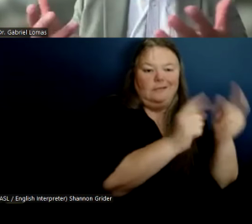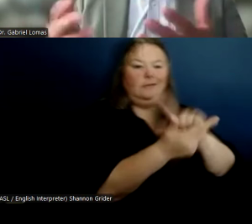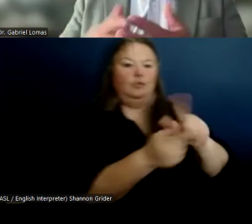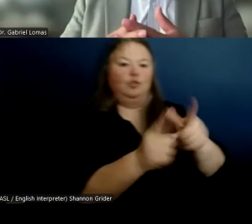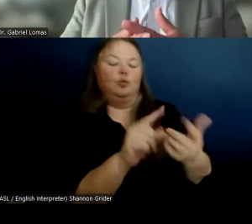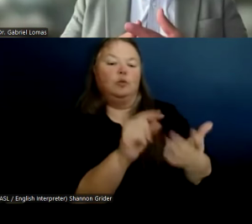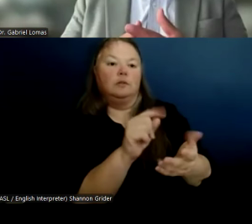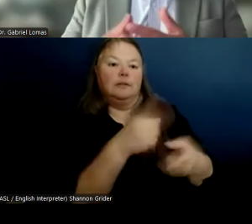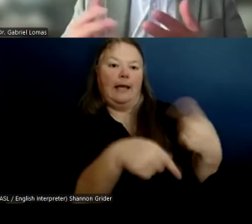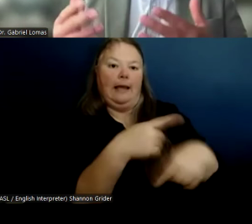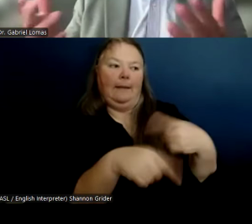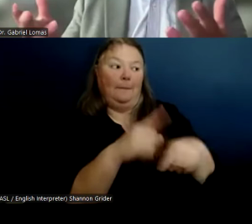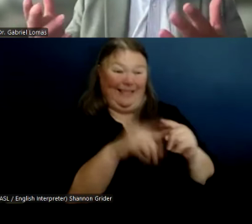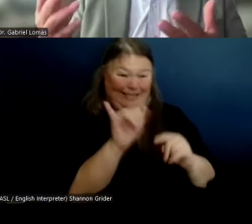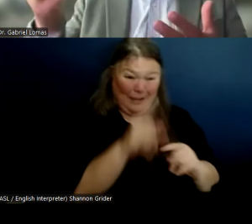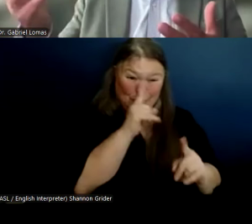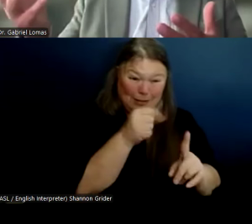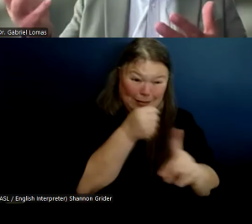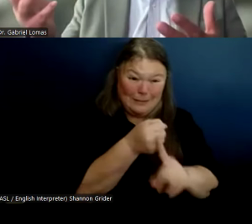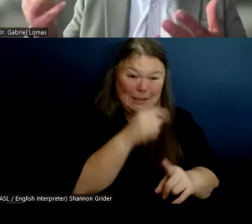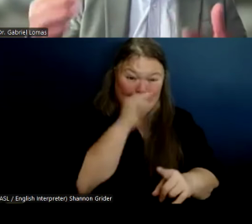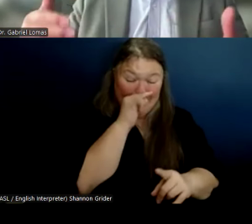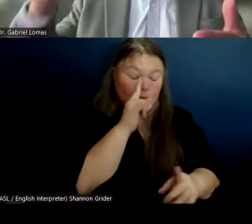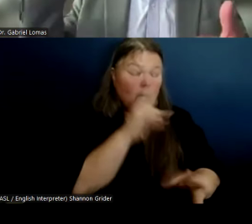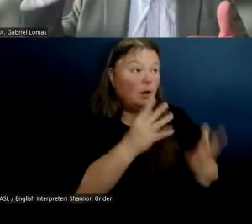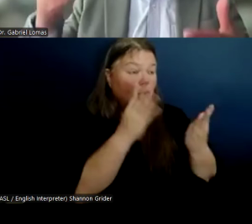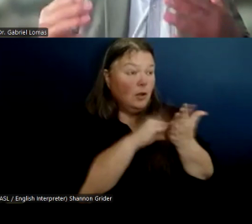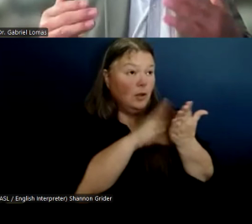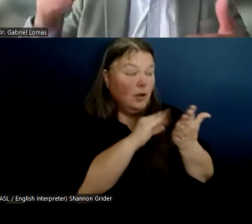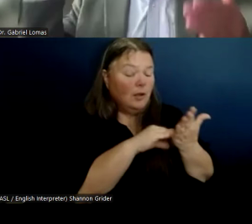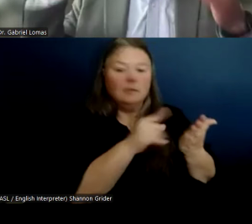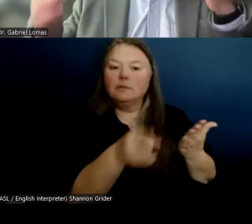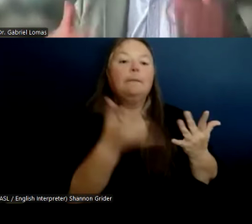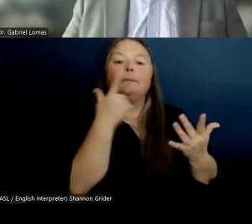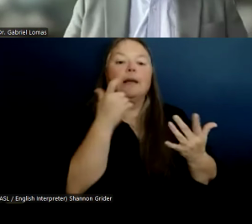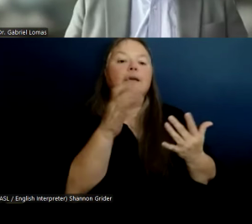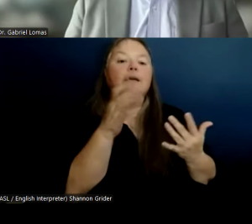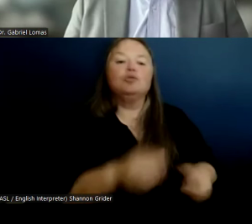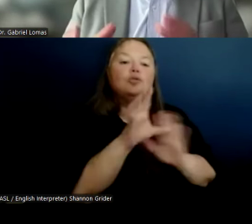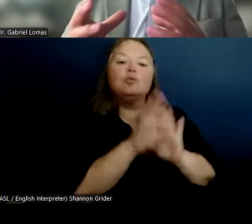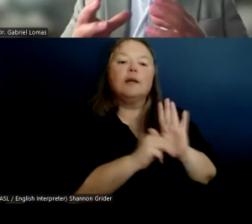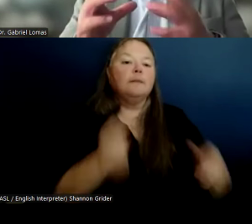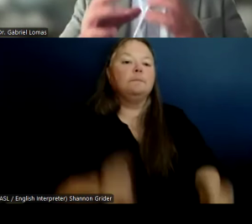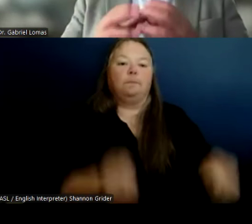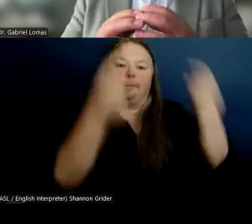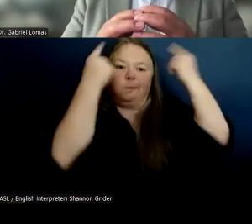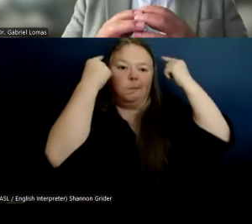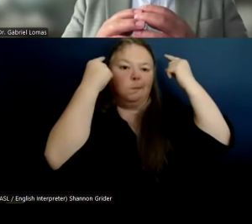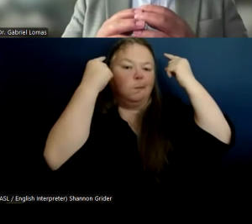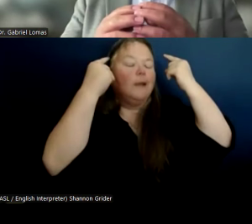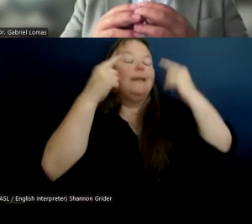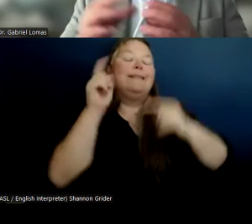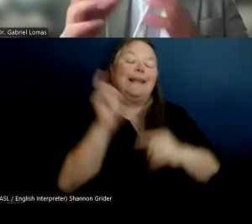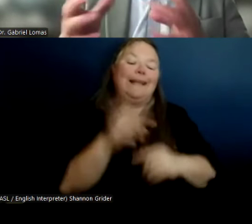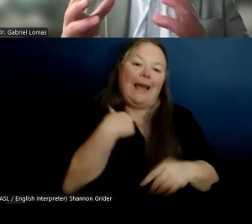doesn't really help deaf kids oftentimes with language deprivation because a lot of the curriculum is just going to go over their heads. They really need to